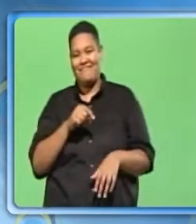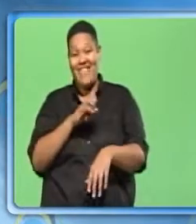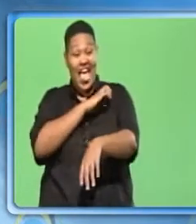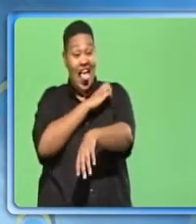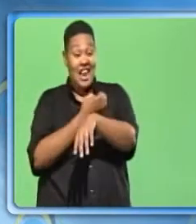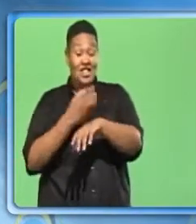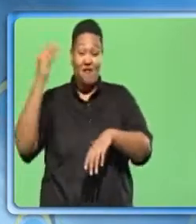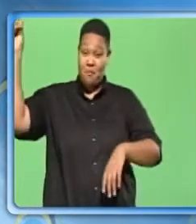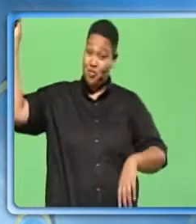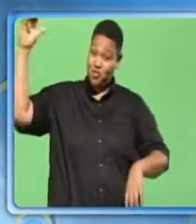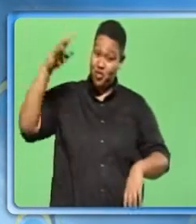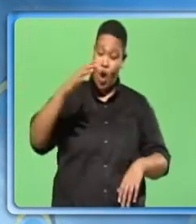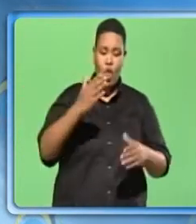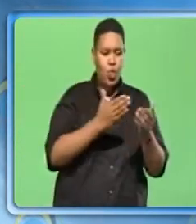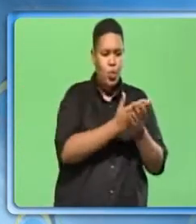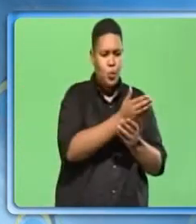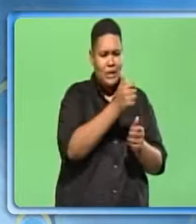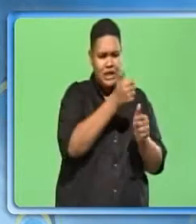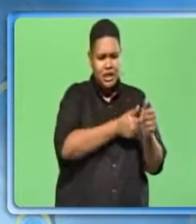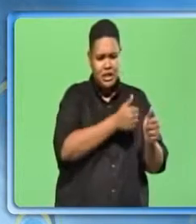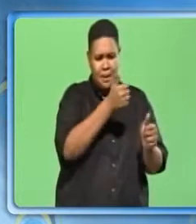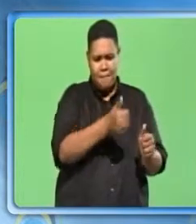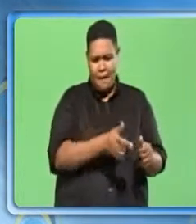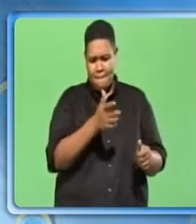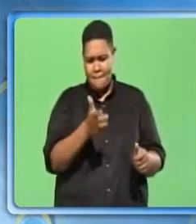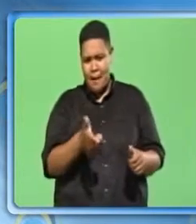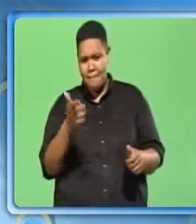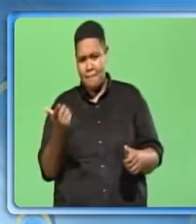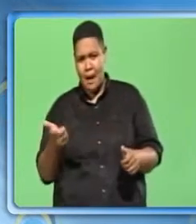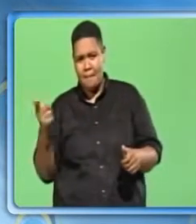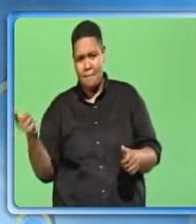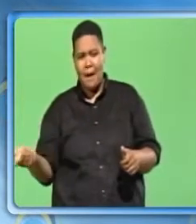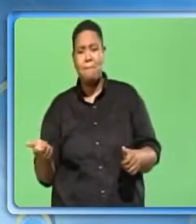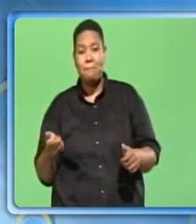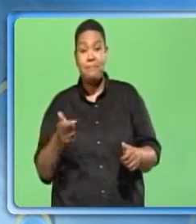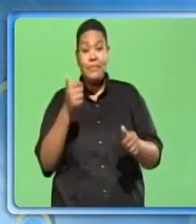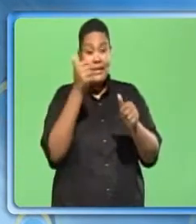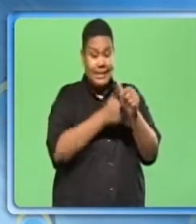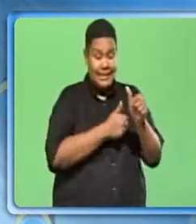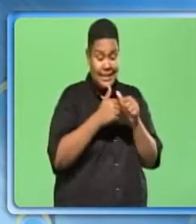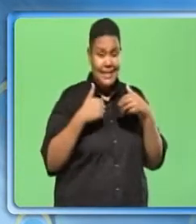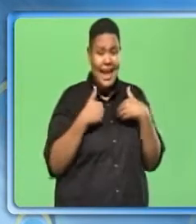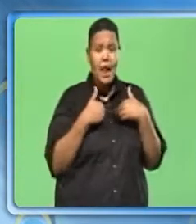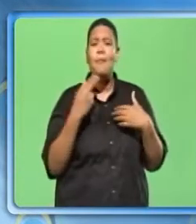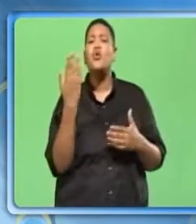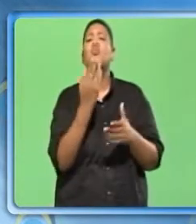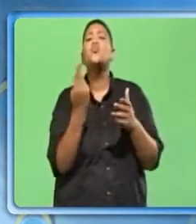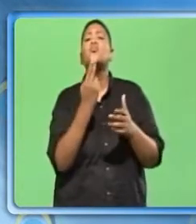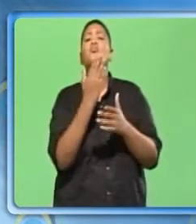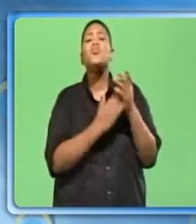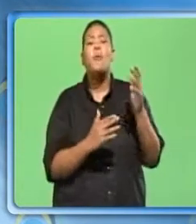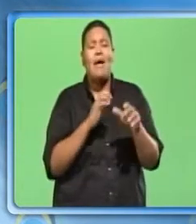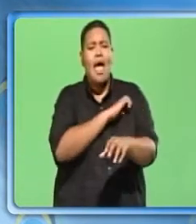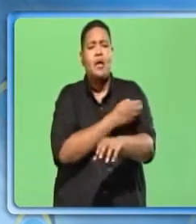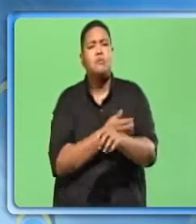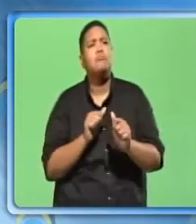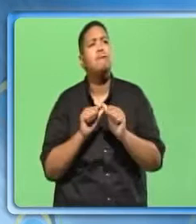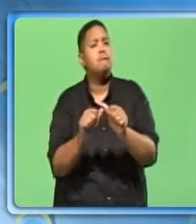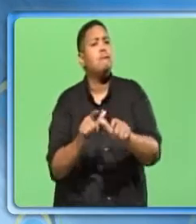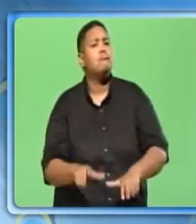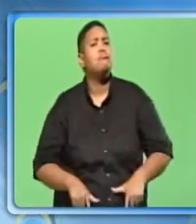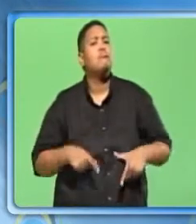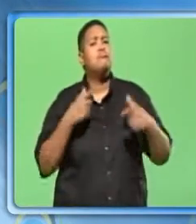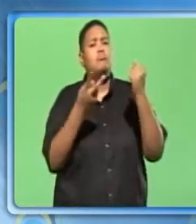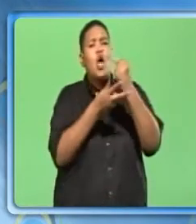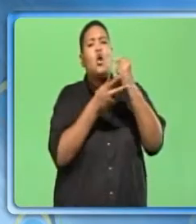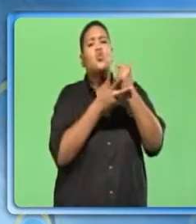the sun passes through each link of the food chain. Each animal uses some of the energy to stay alive and store